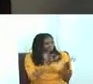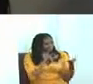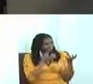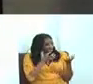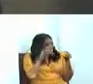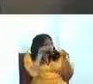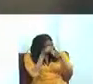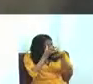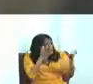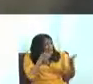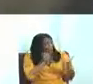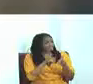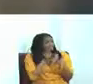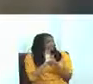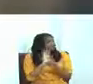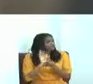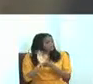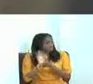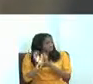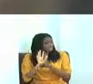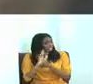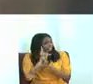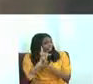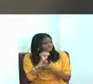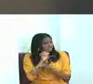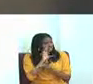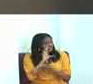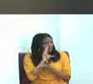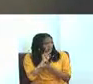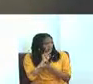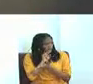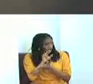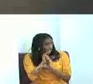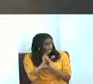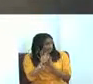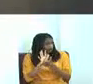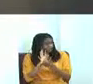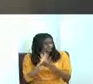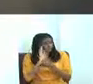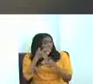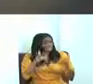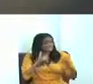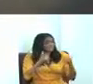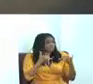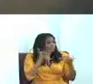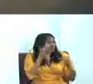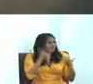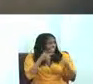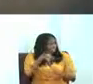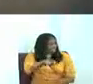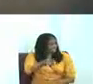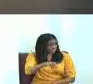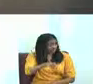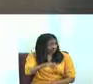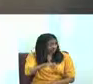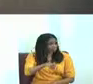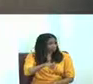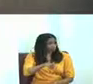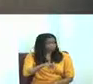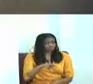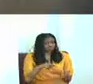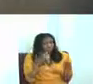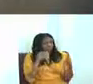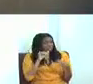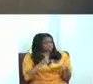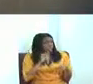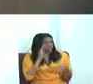that the movie that, the documentary that Dr. Joyce is in is going to be playing downstairs, and our hospitality time will be